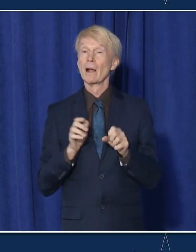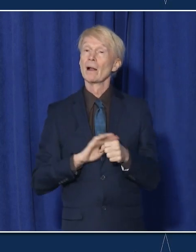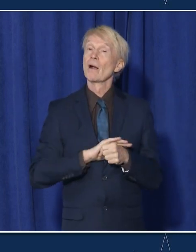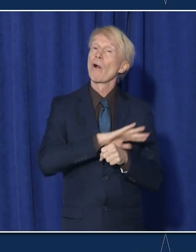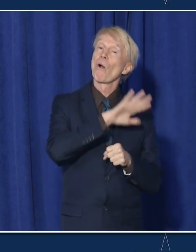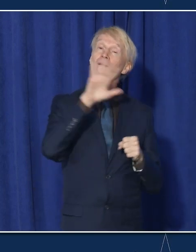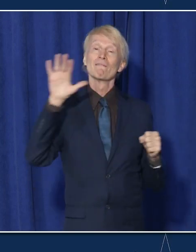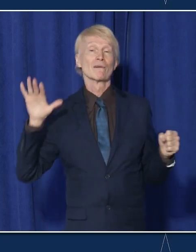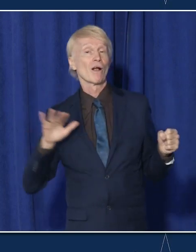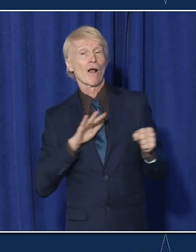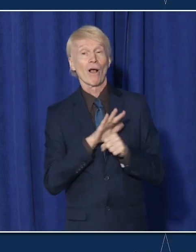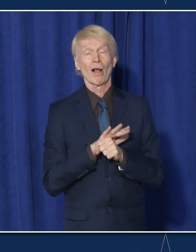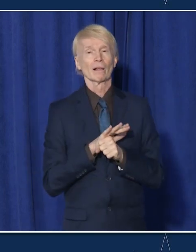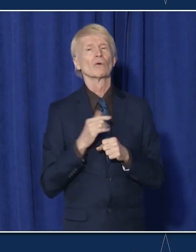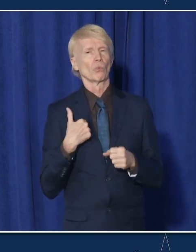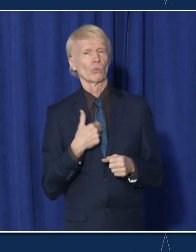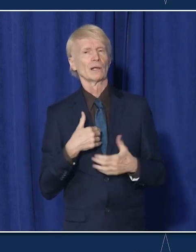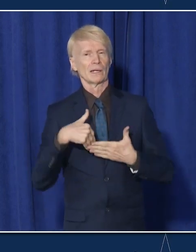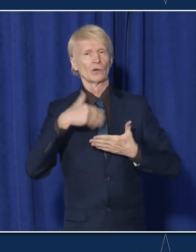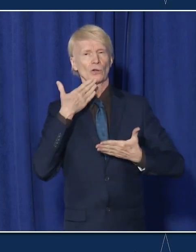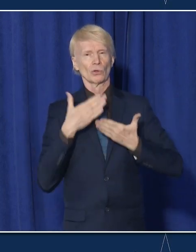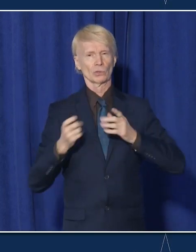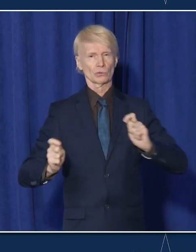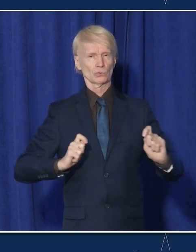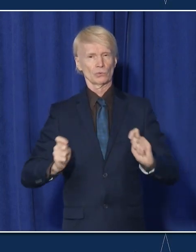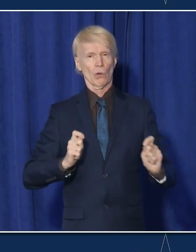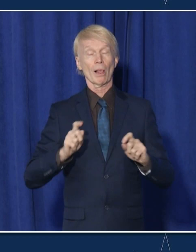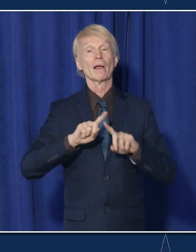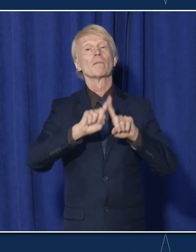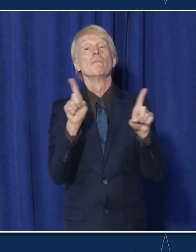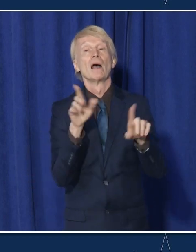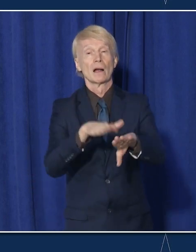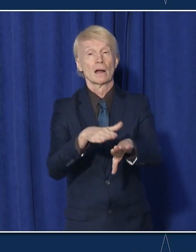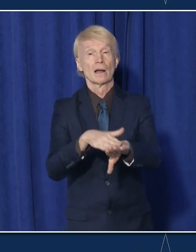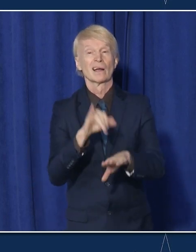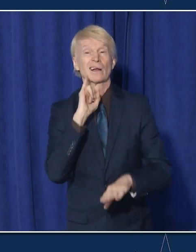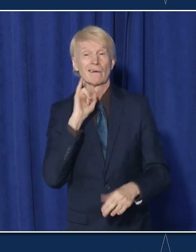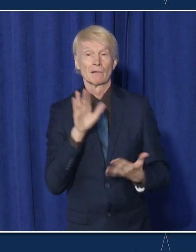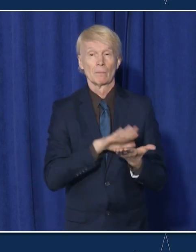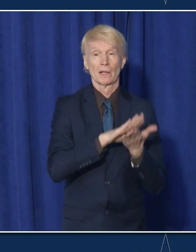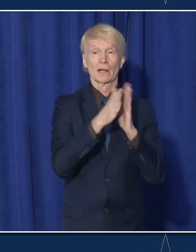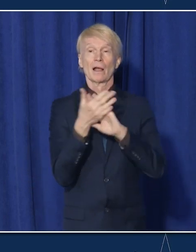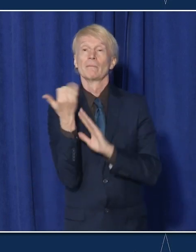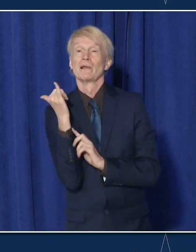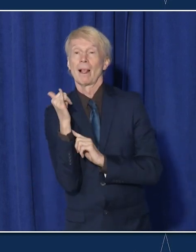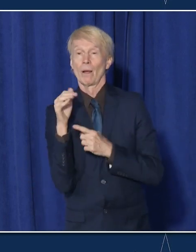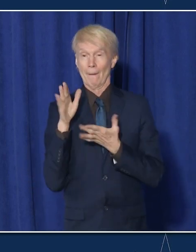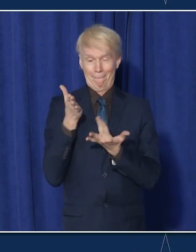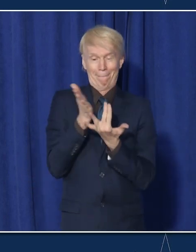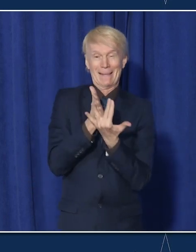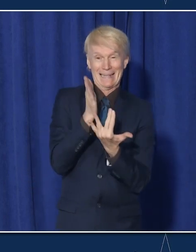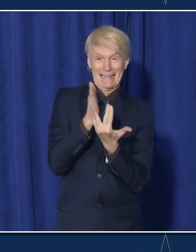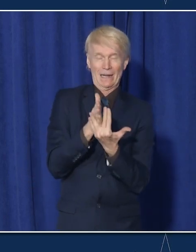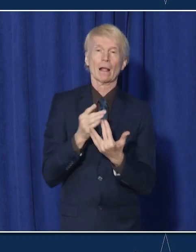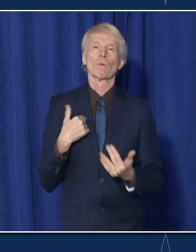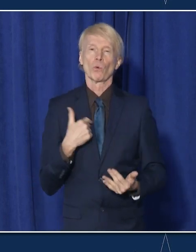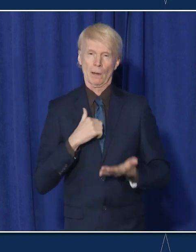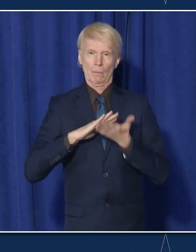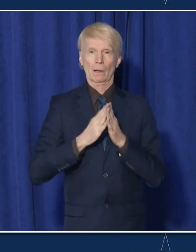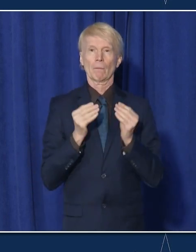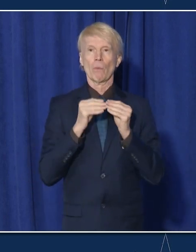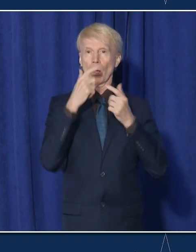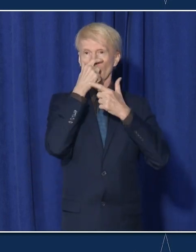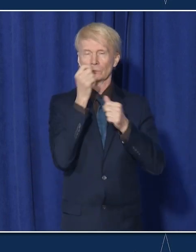remains in good control. If we were to get to the medium risk, we start to be more concerned. We see